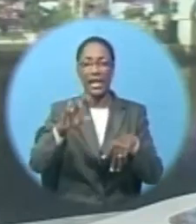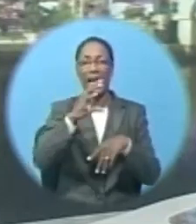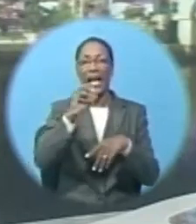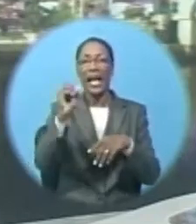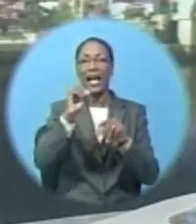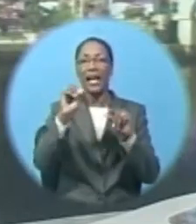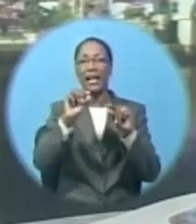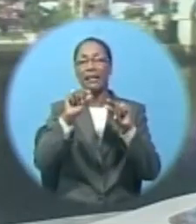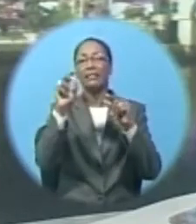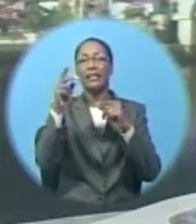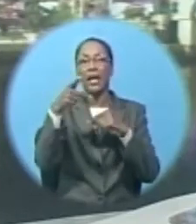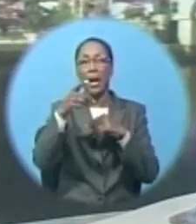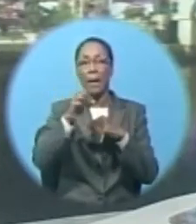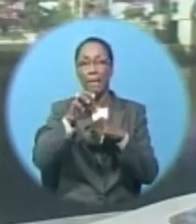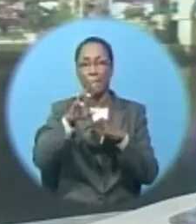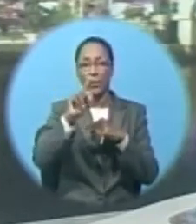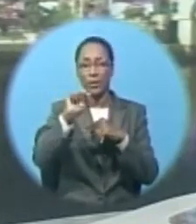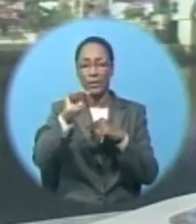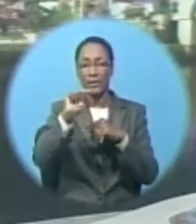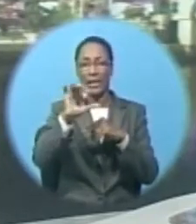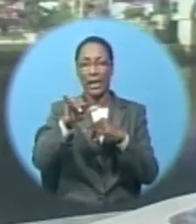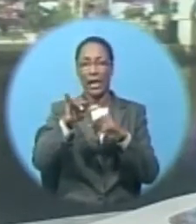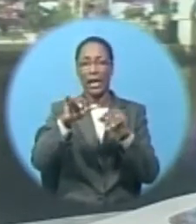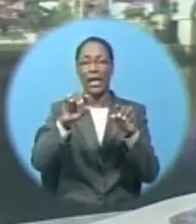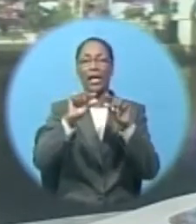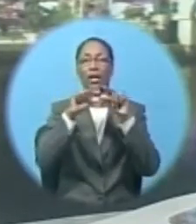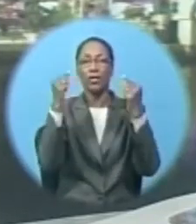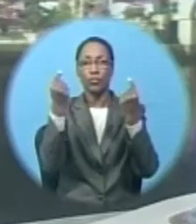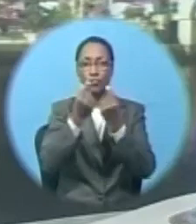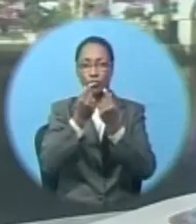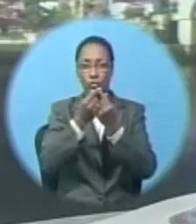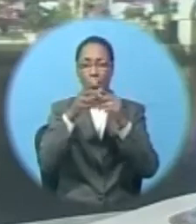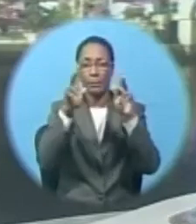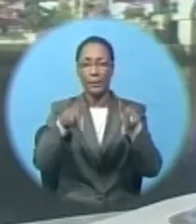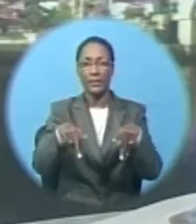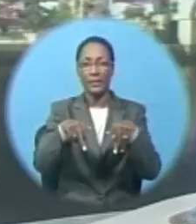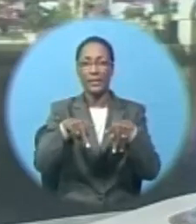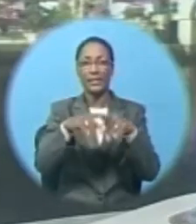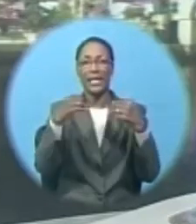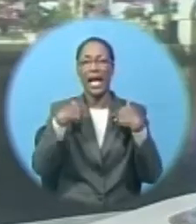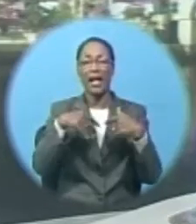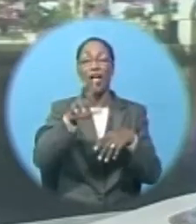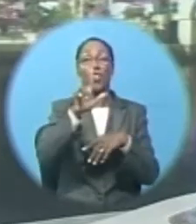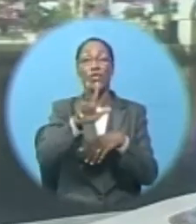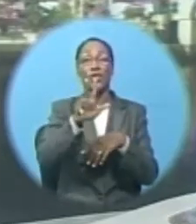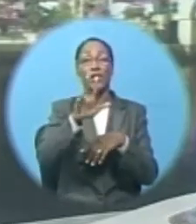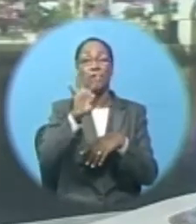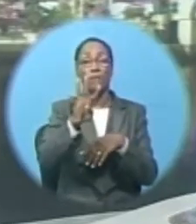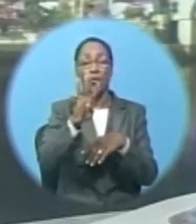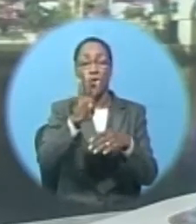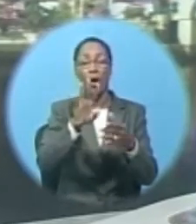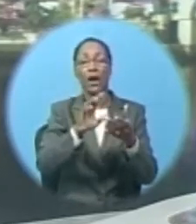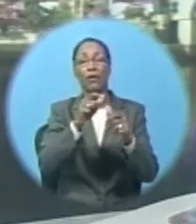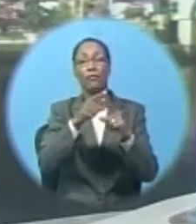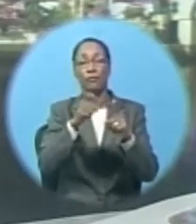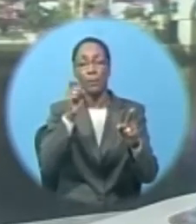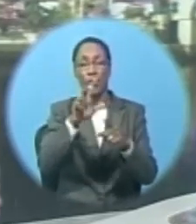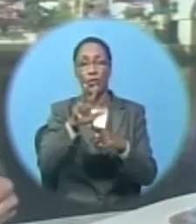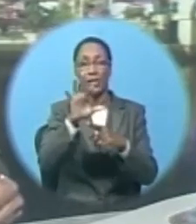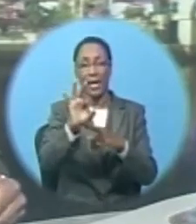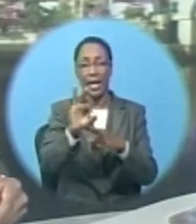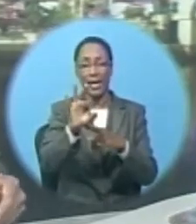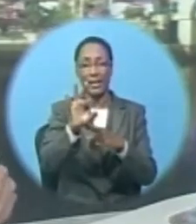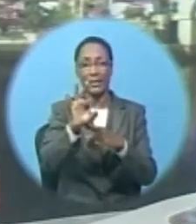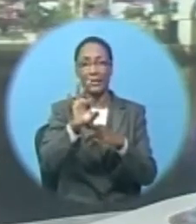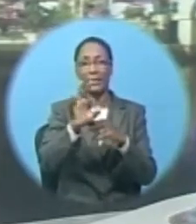Movement to a landslide victory in Wednesday's general election, capturing 34 of the 39 seats at stake.